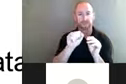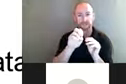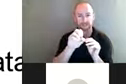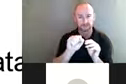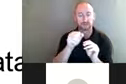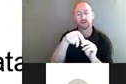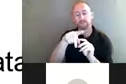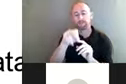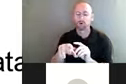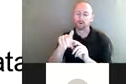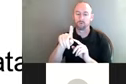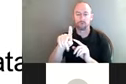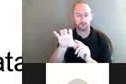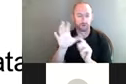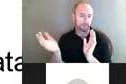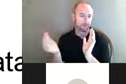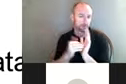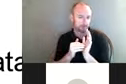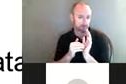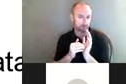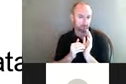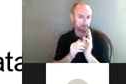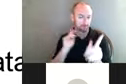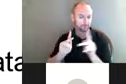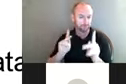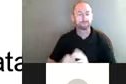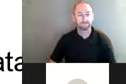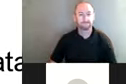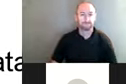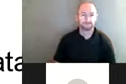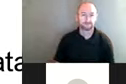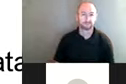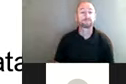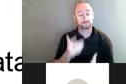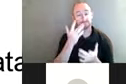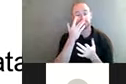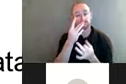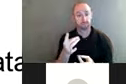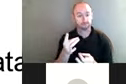per 100,000 population. And so it's interesting,